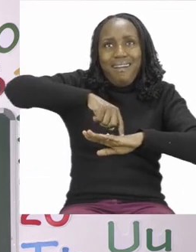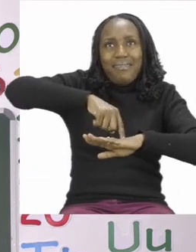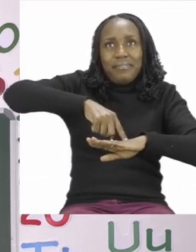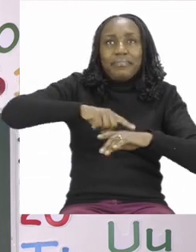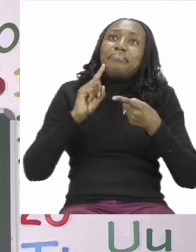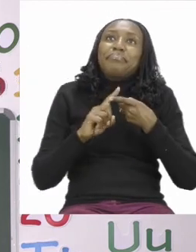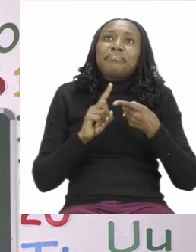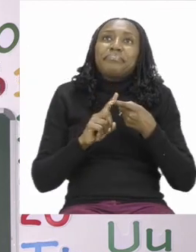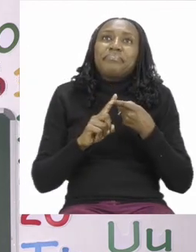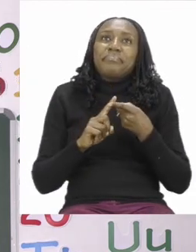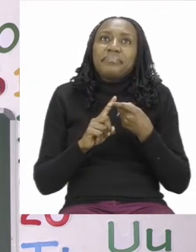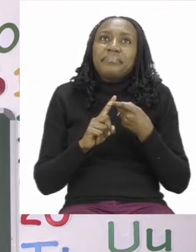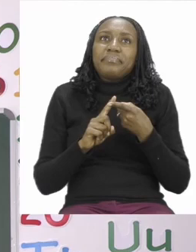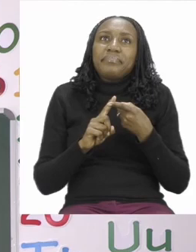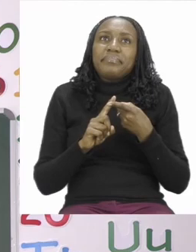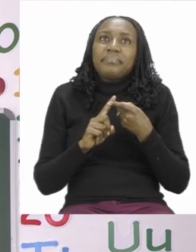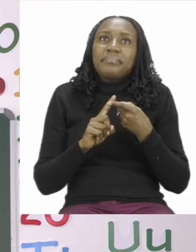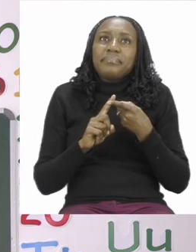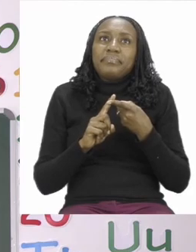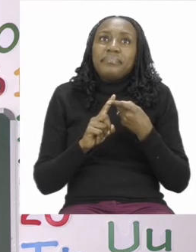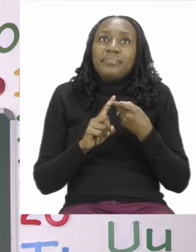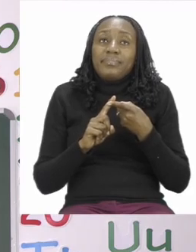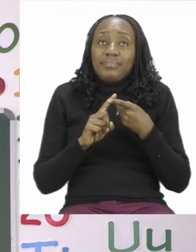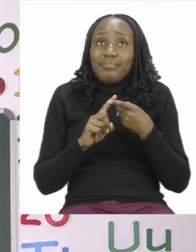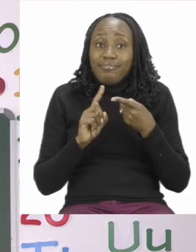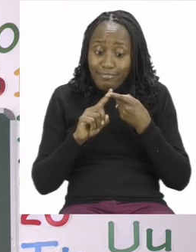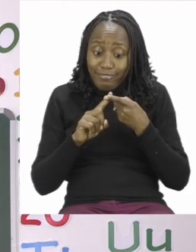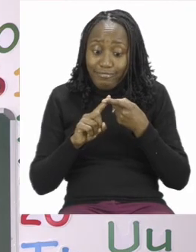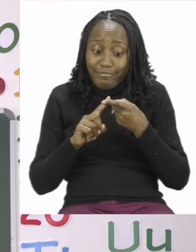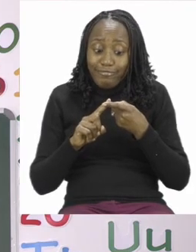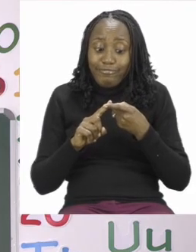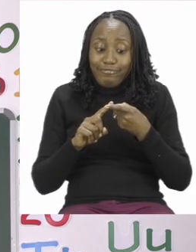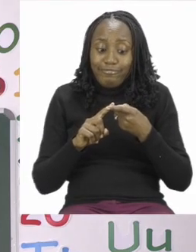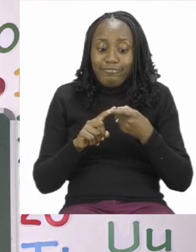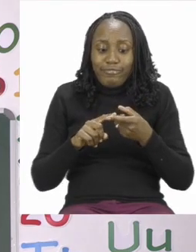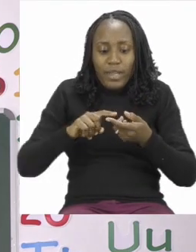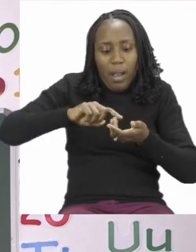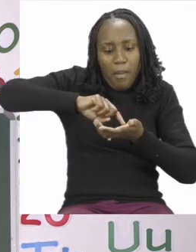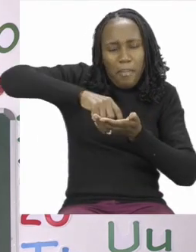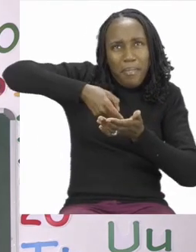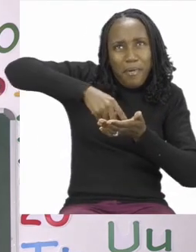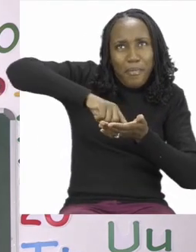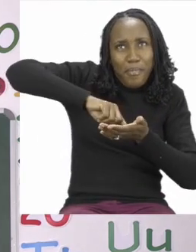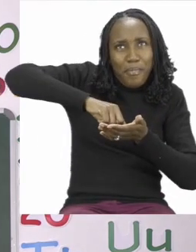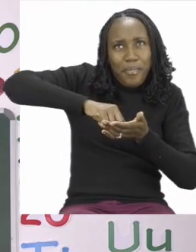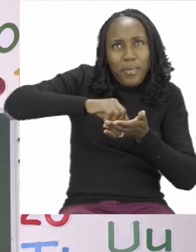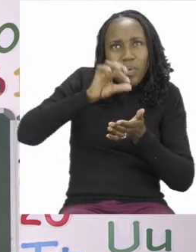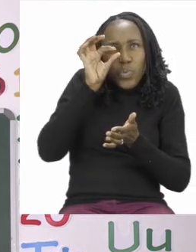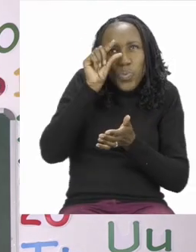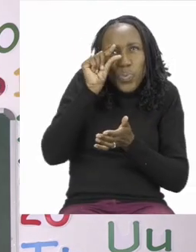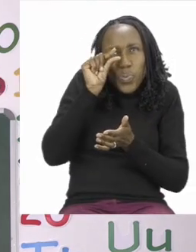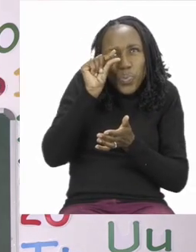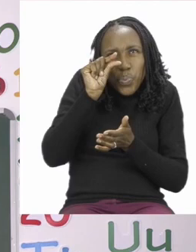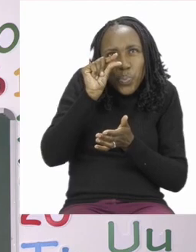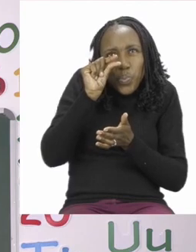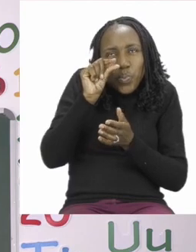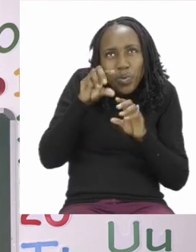first step. Let's read it again together. Make a small hole in the